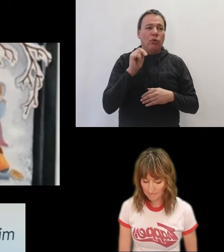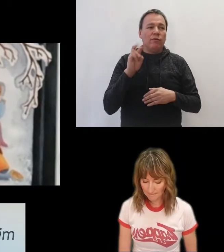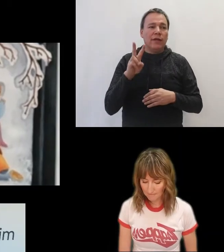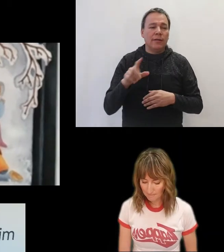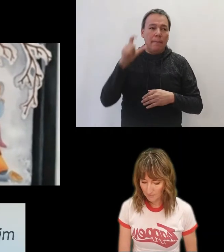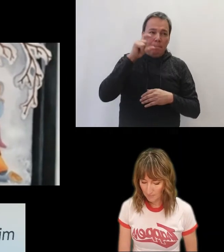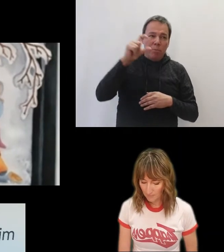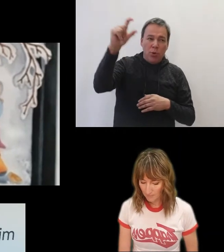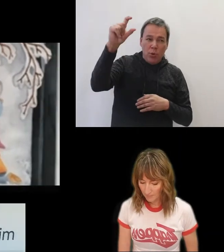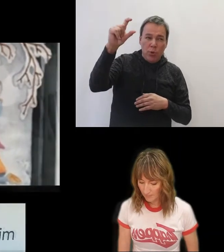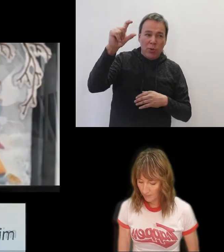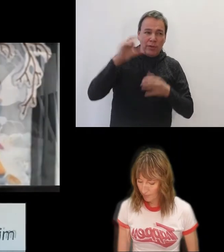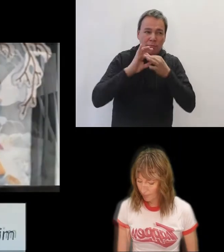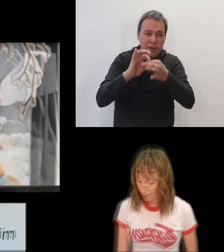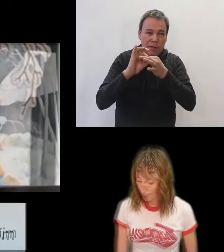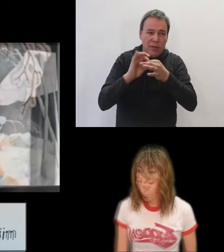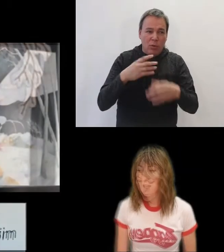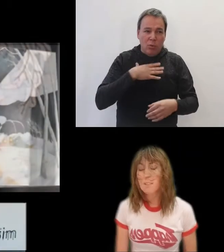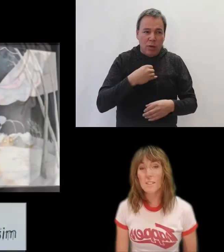moccasins.